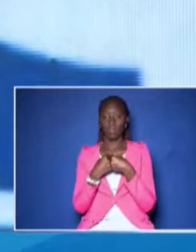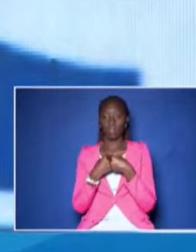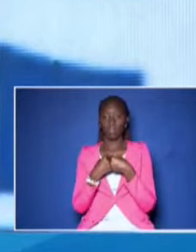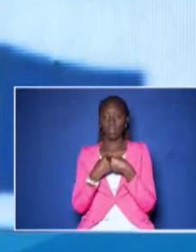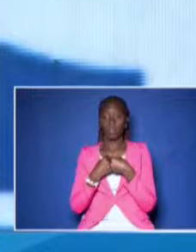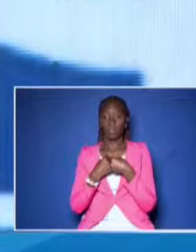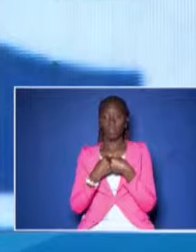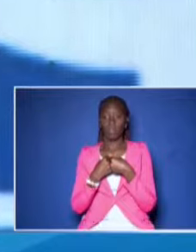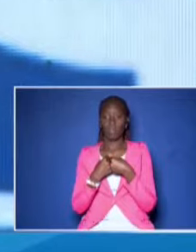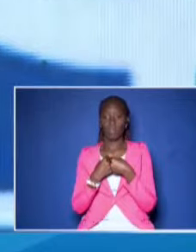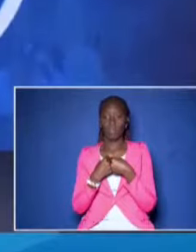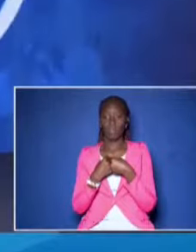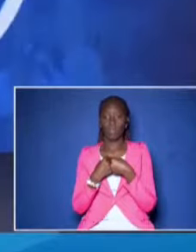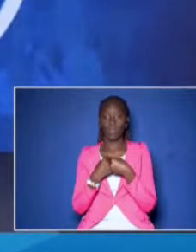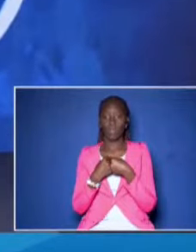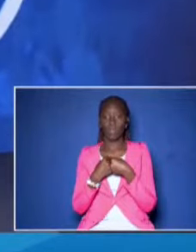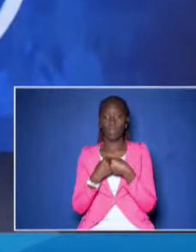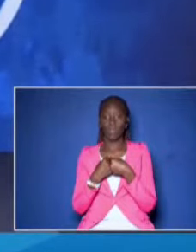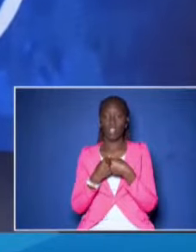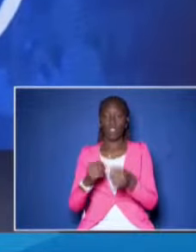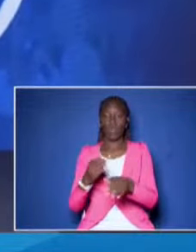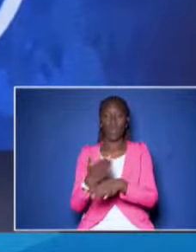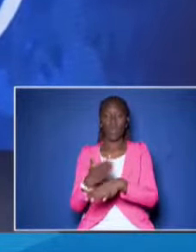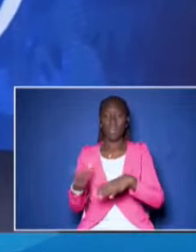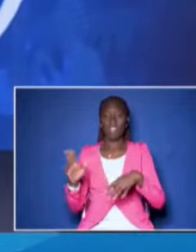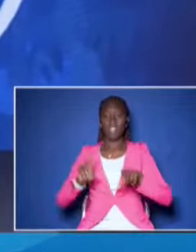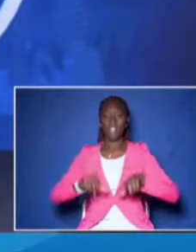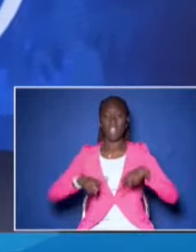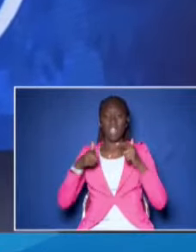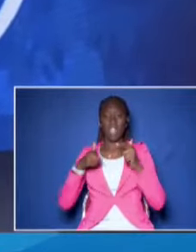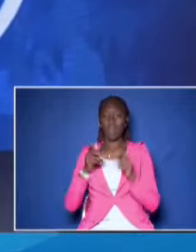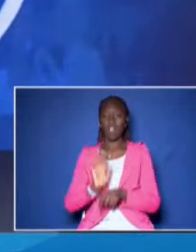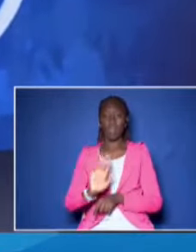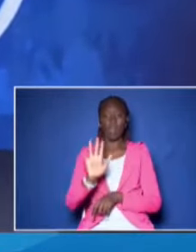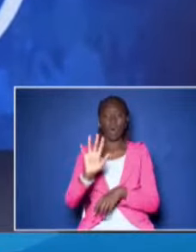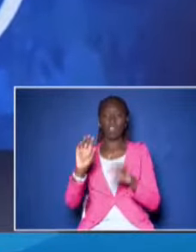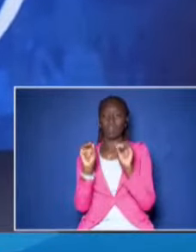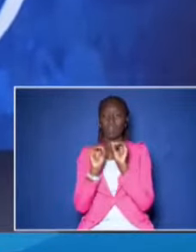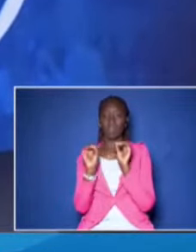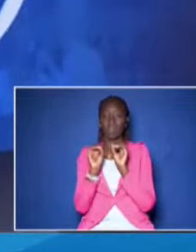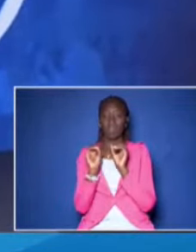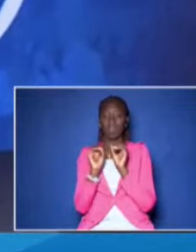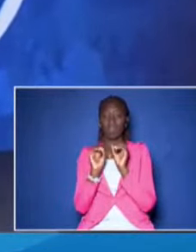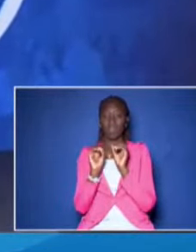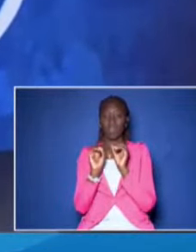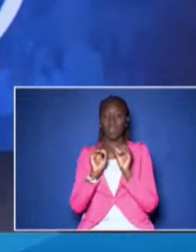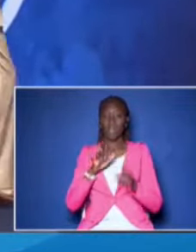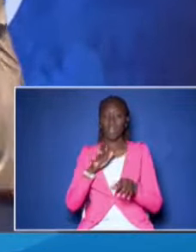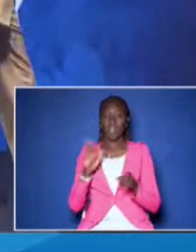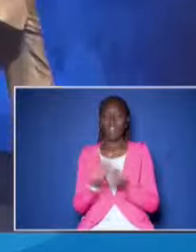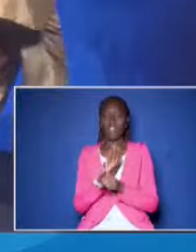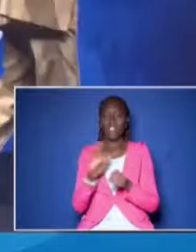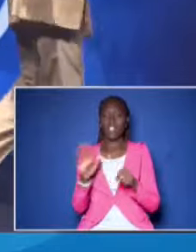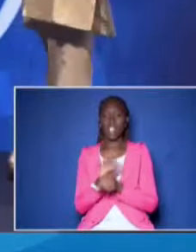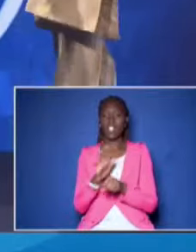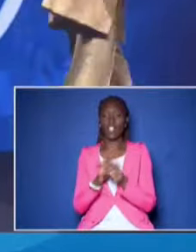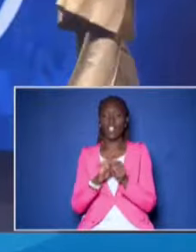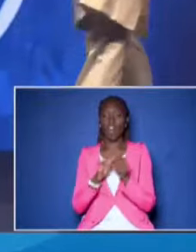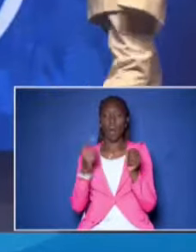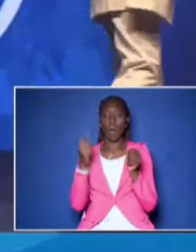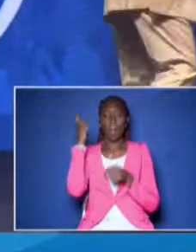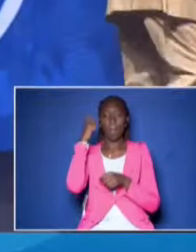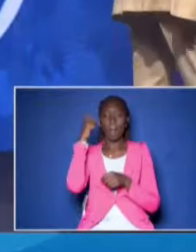you stop wasting your life filling your mind with